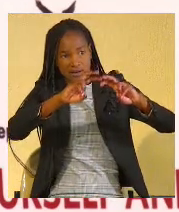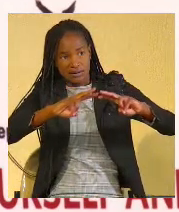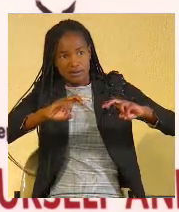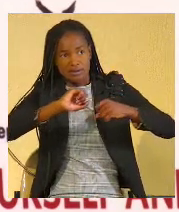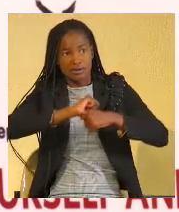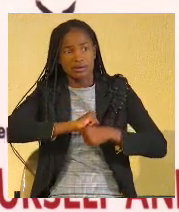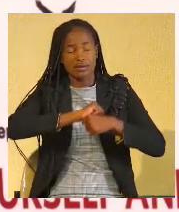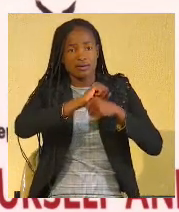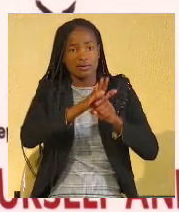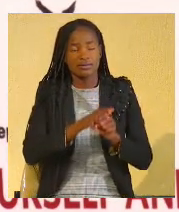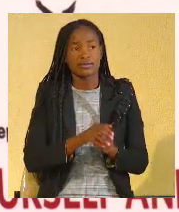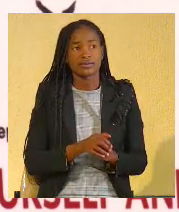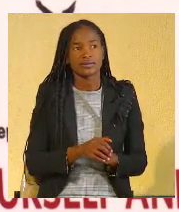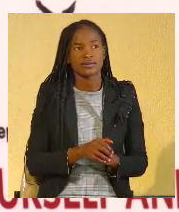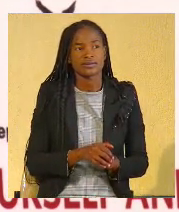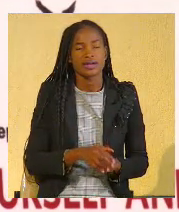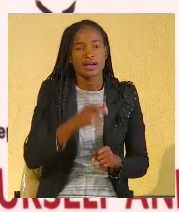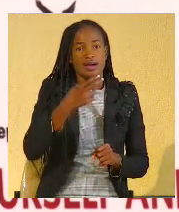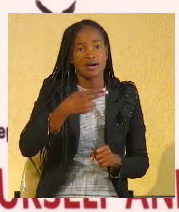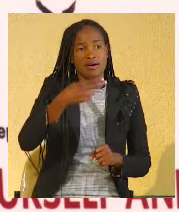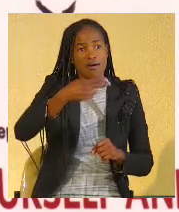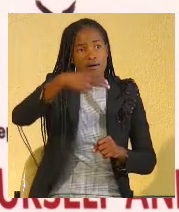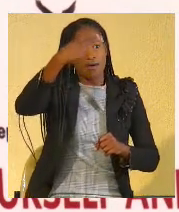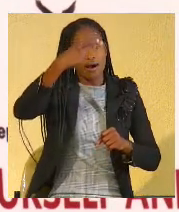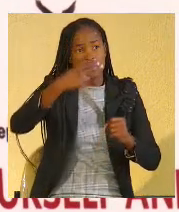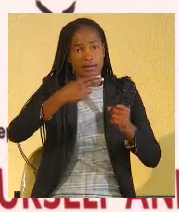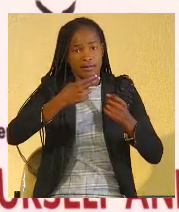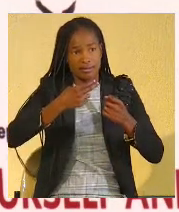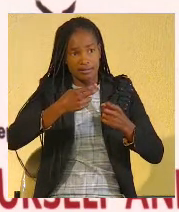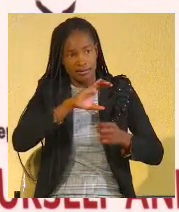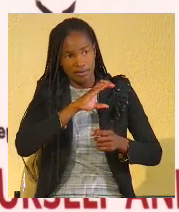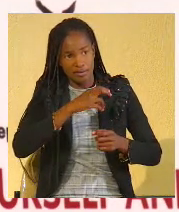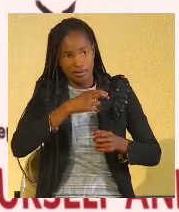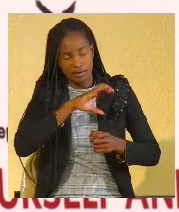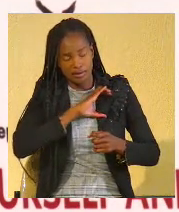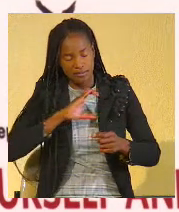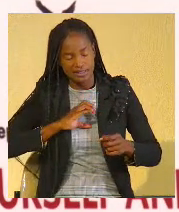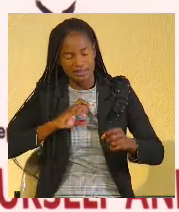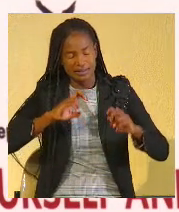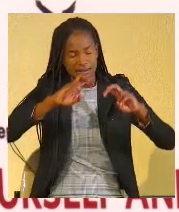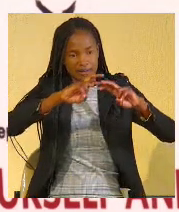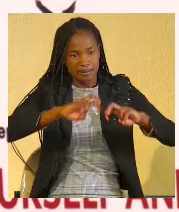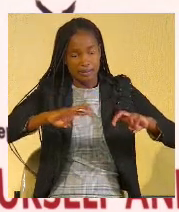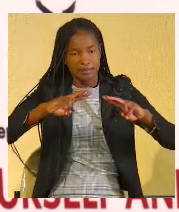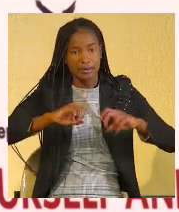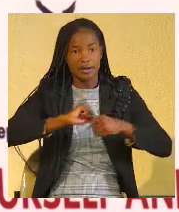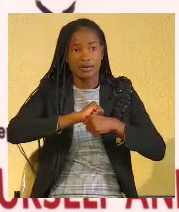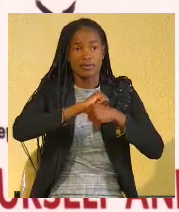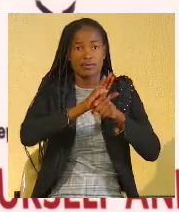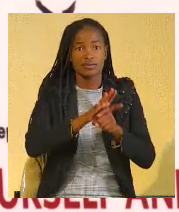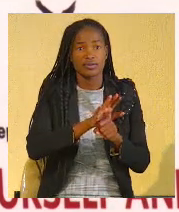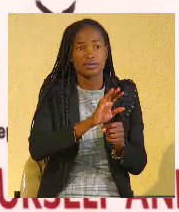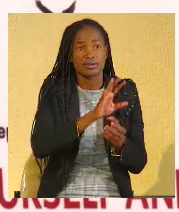Cabinet approved in principle the high-level research coordination task force on COVID-19 budget amounting